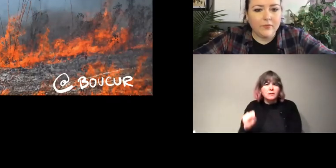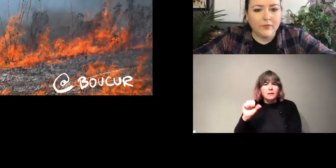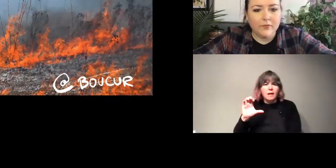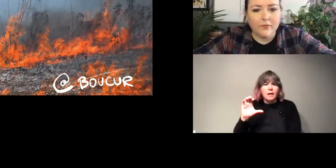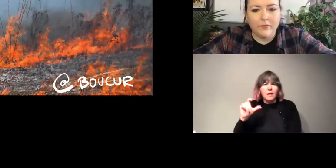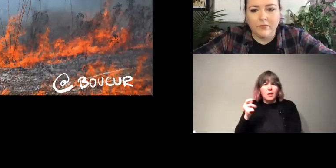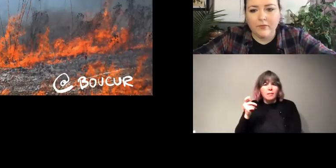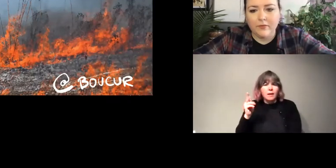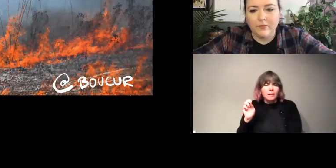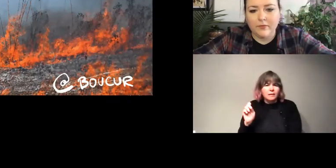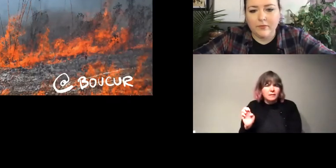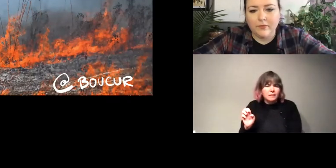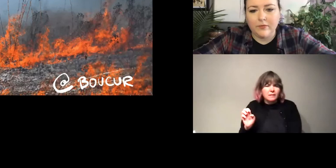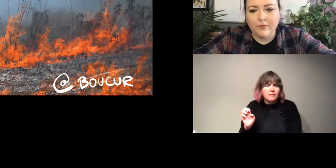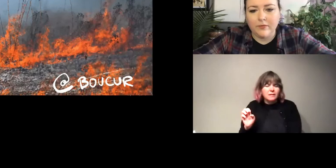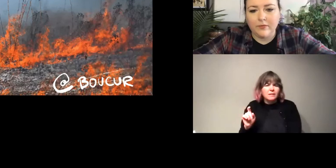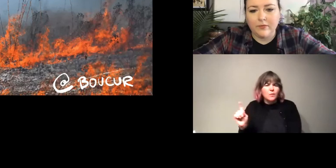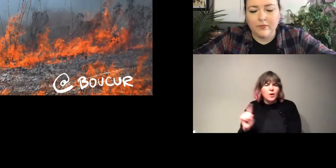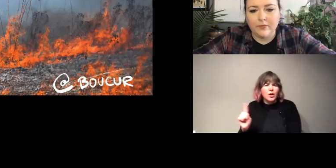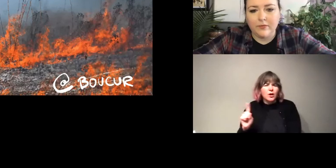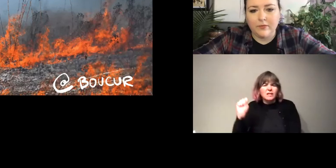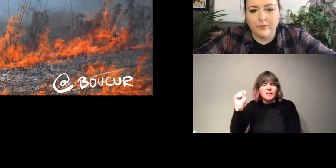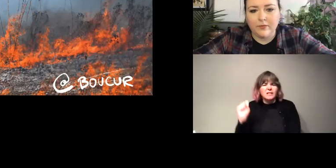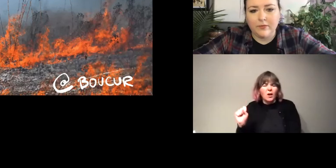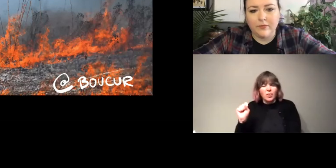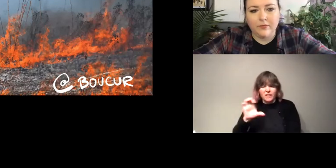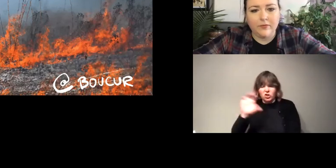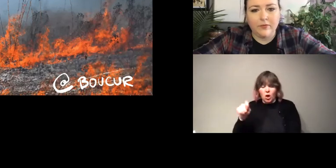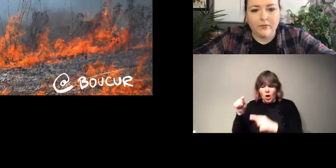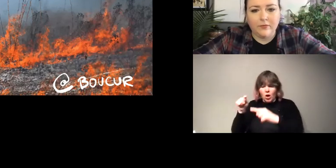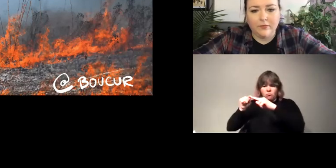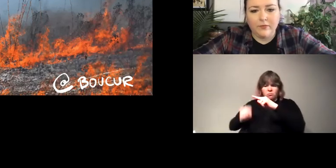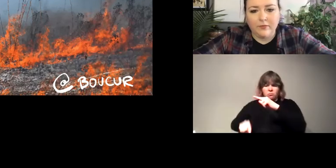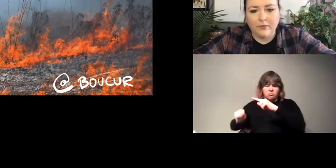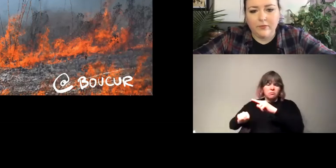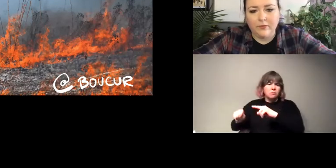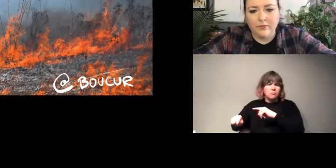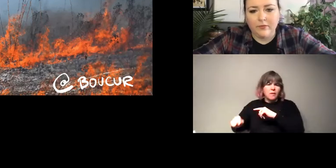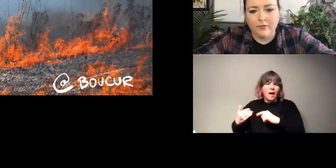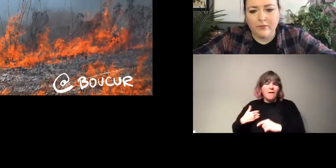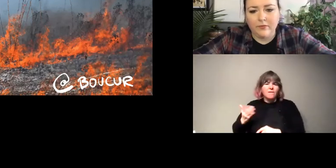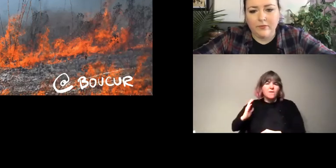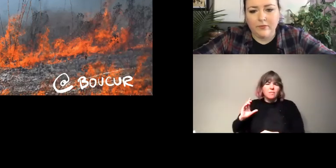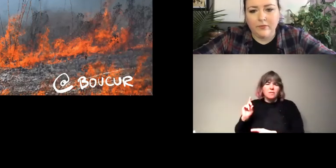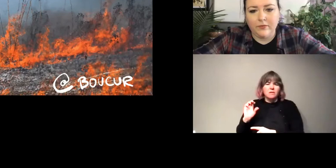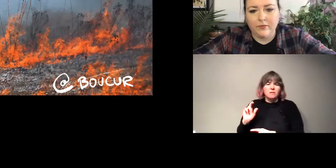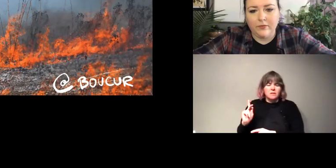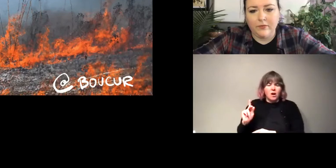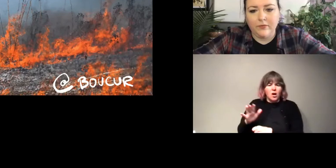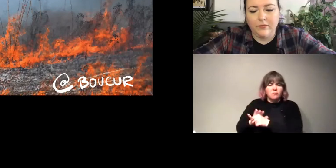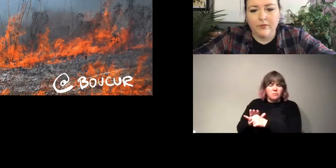prairie restoration, which is just like straight south of Chicago. There's a big sort of former dock area that they're working